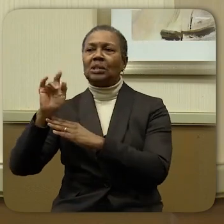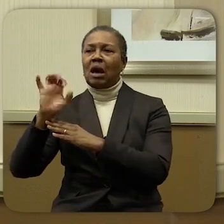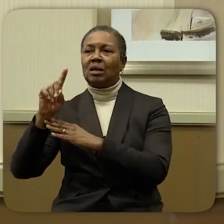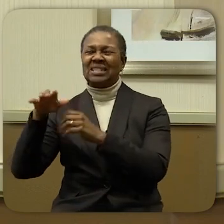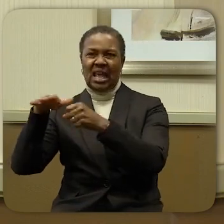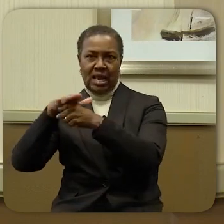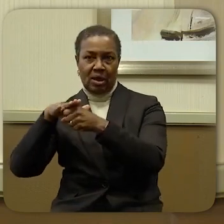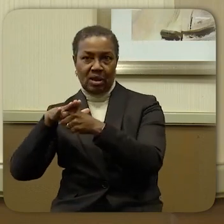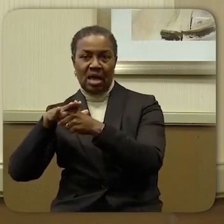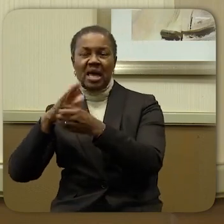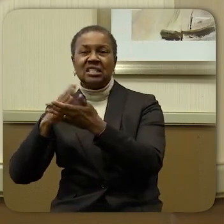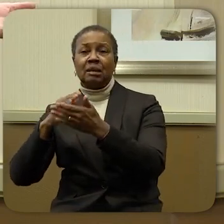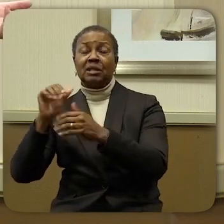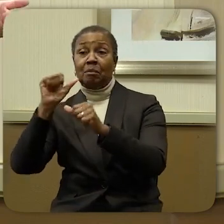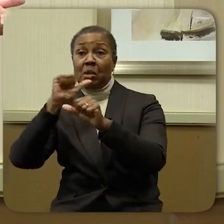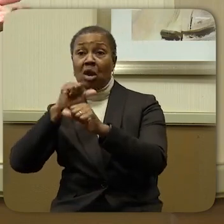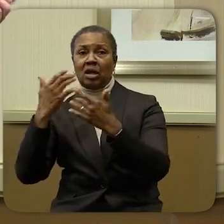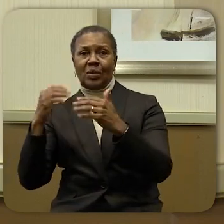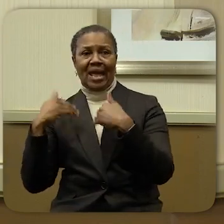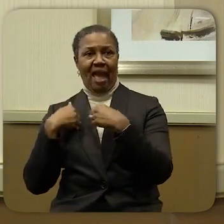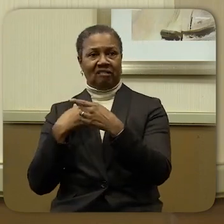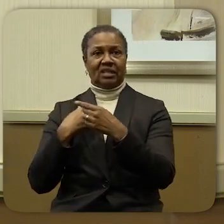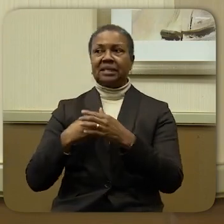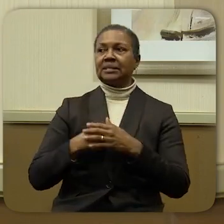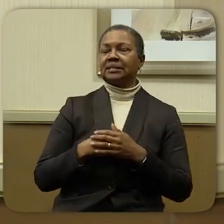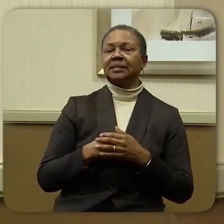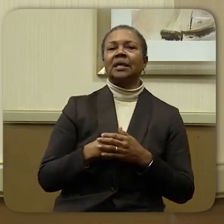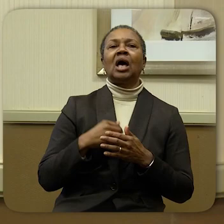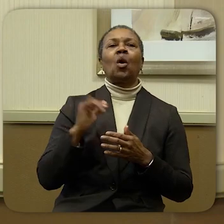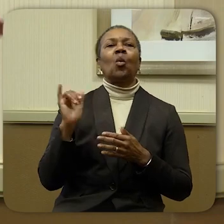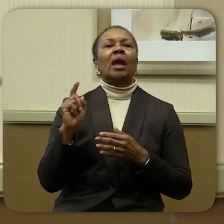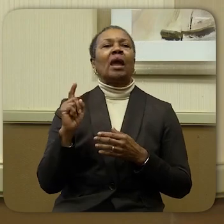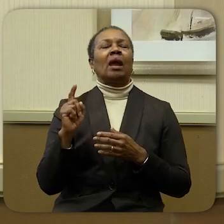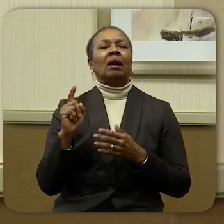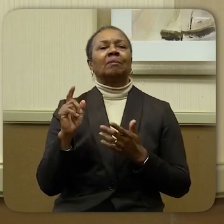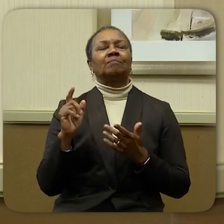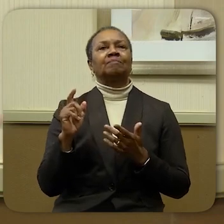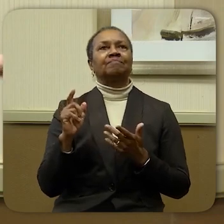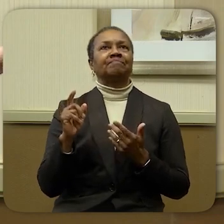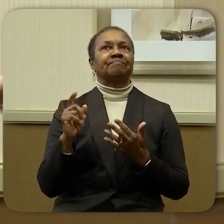it, some of the bars already have these where like the